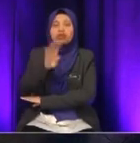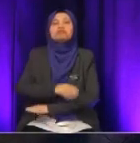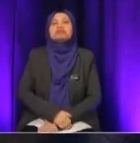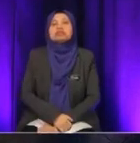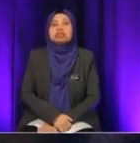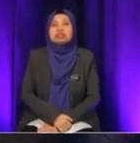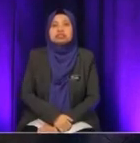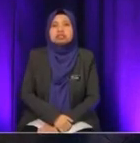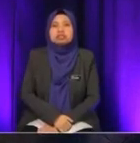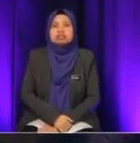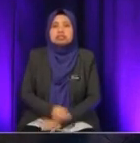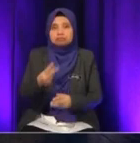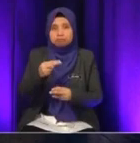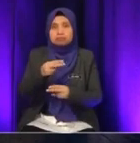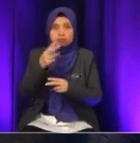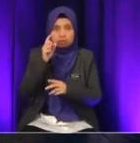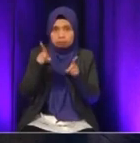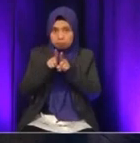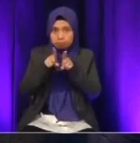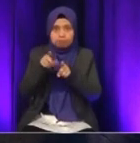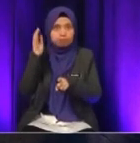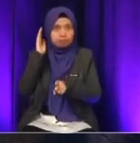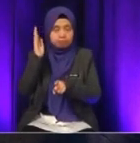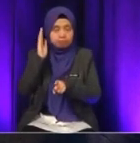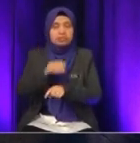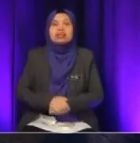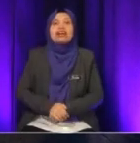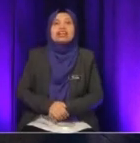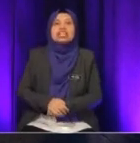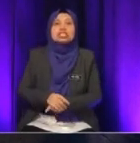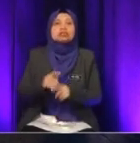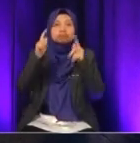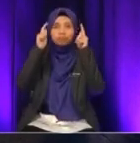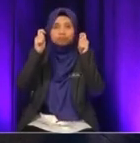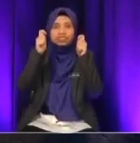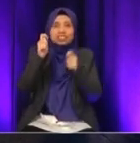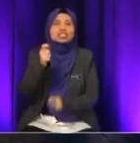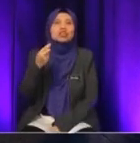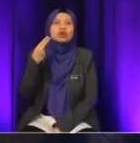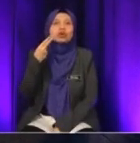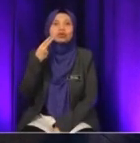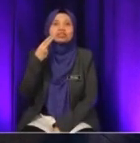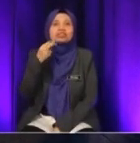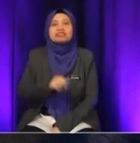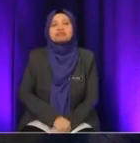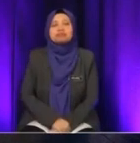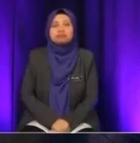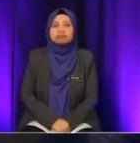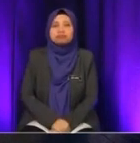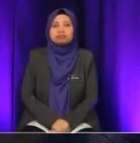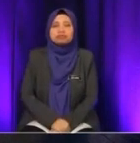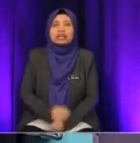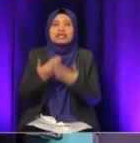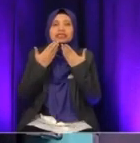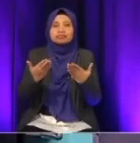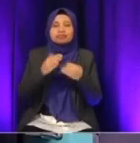listening as teacher Asma Husna. Yeah, teacher right, Husna is running us through the syllabus. Yes. Okay, thank